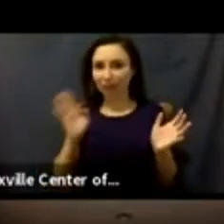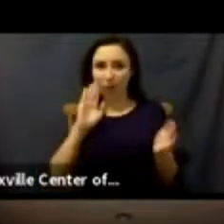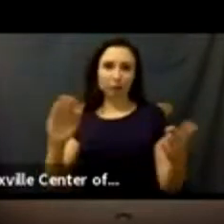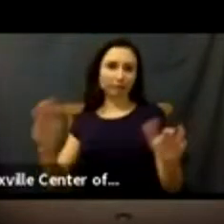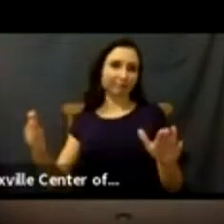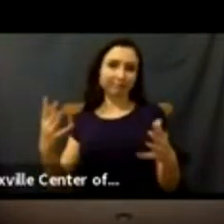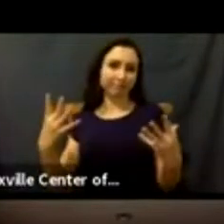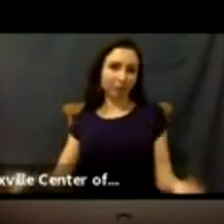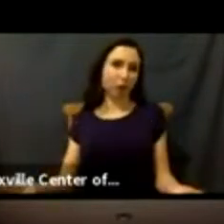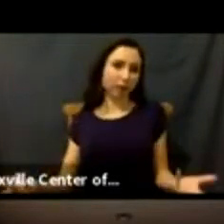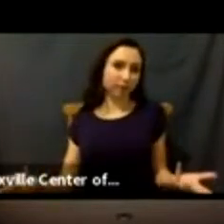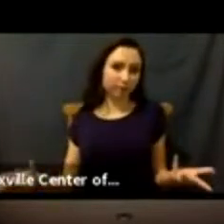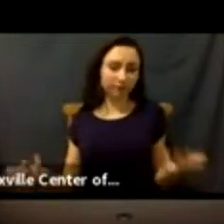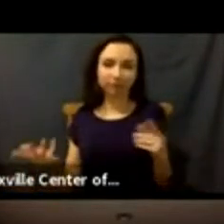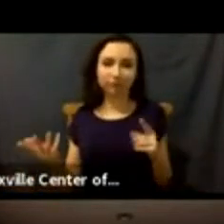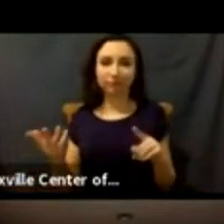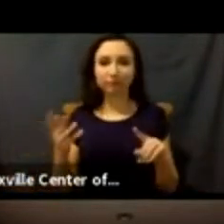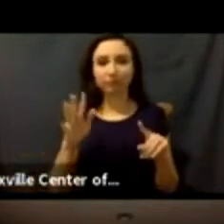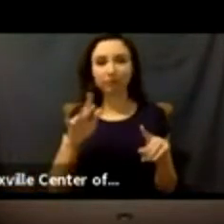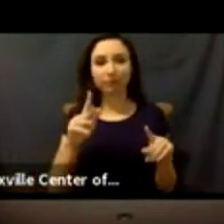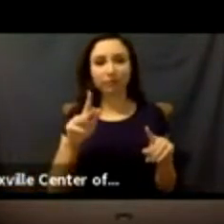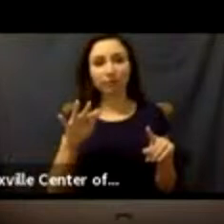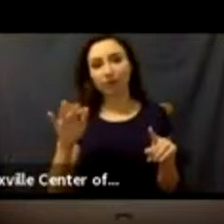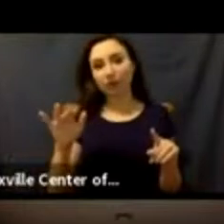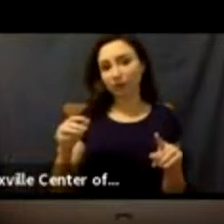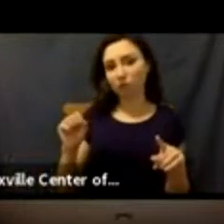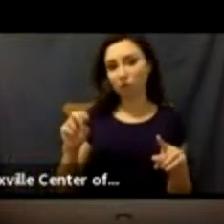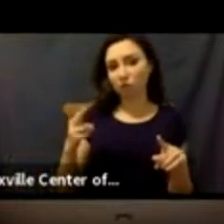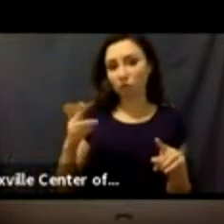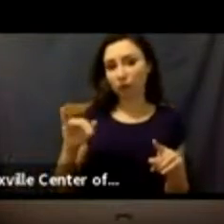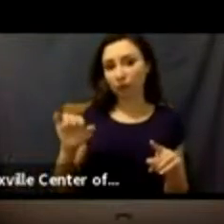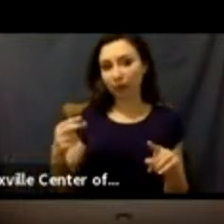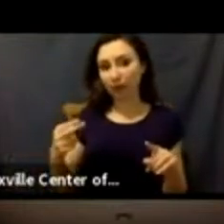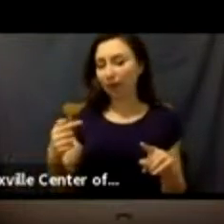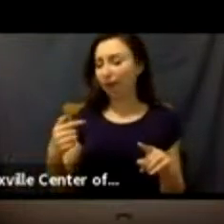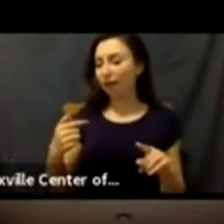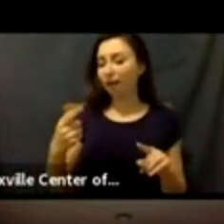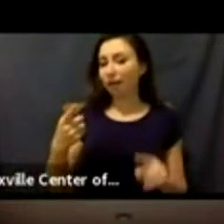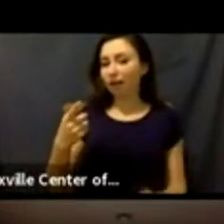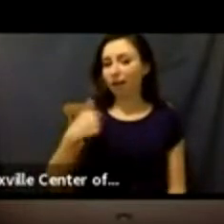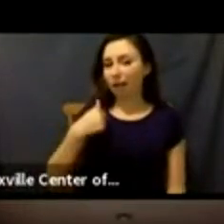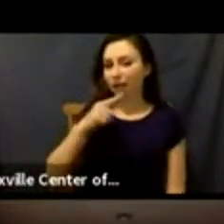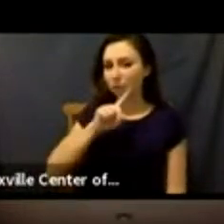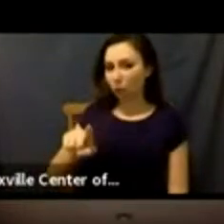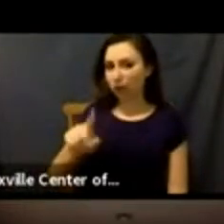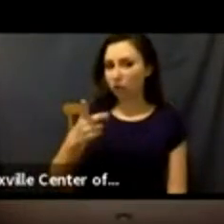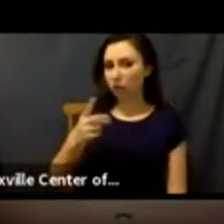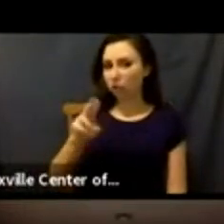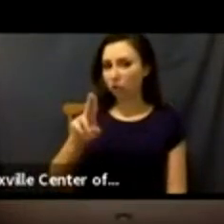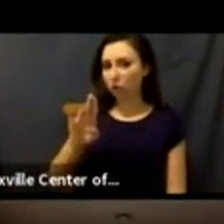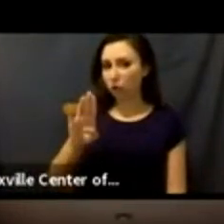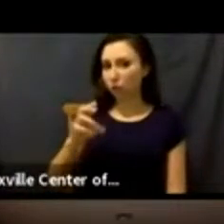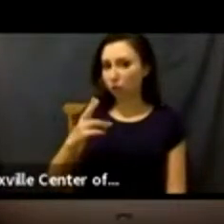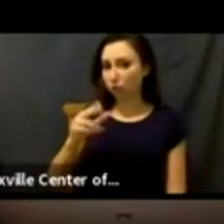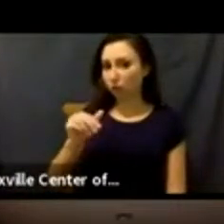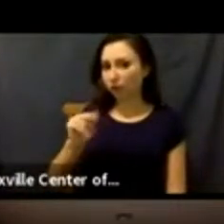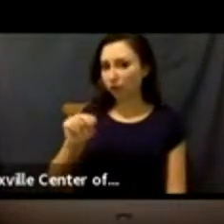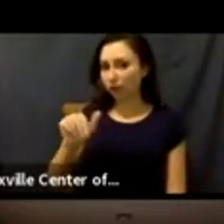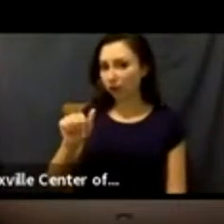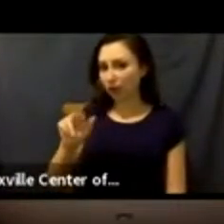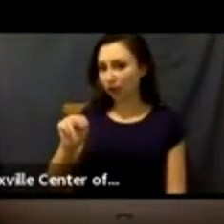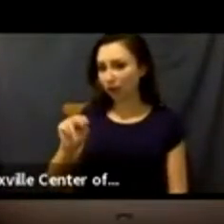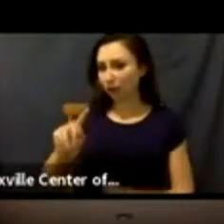So, Dr. Gocher, I have a question for Dr. Buchanan on this, and that is that as we move into the